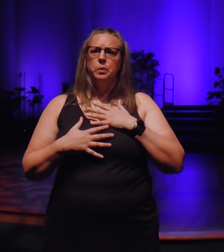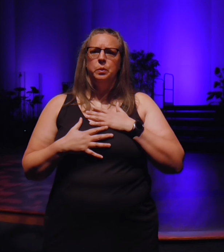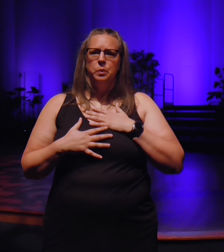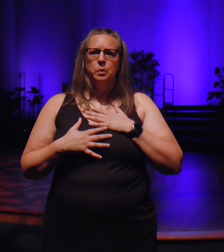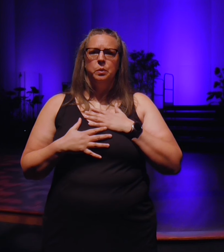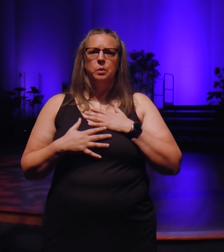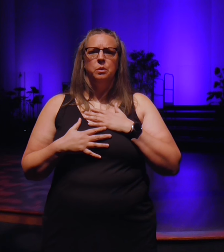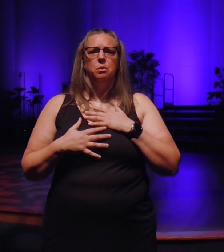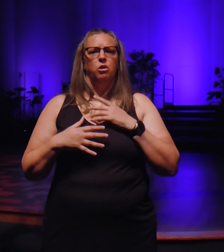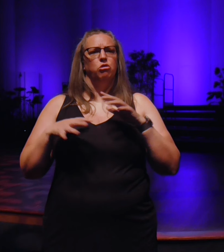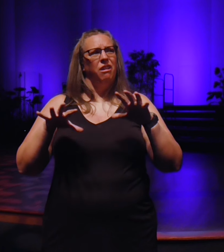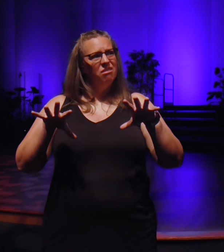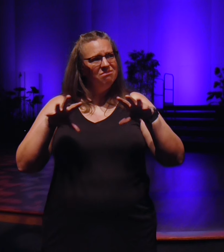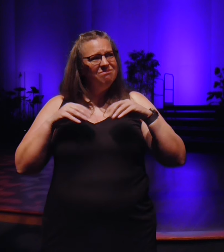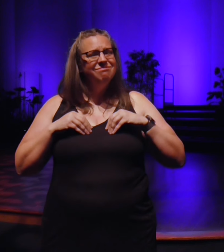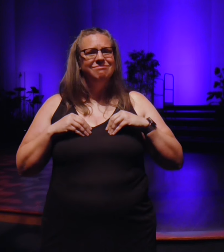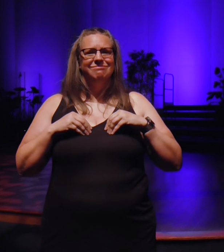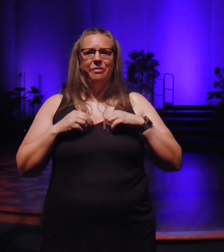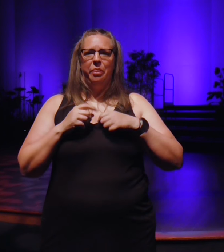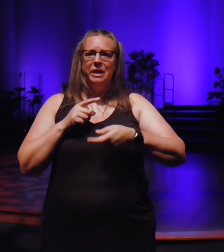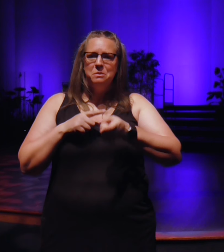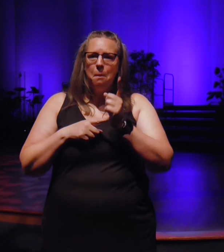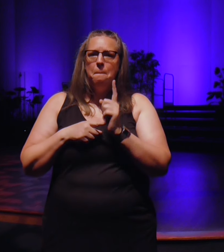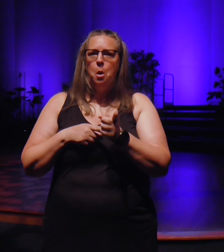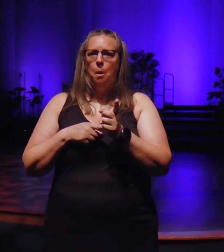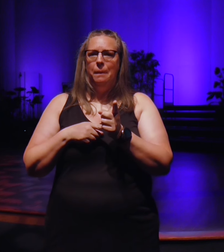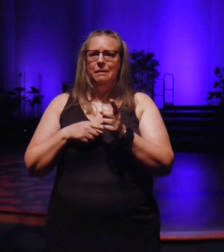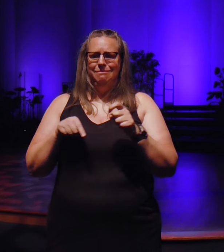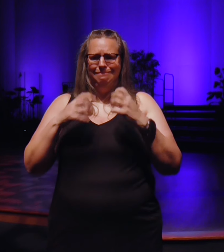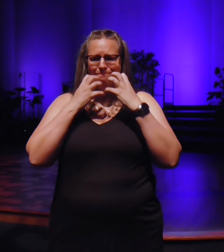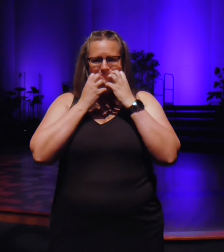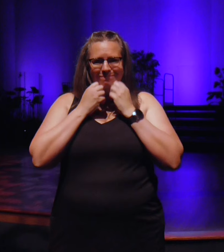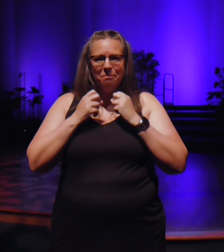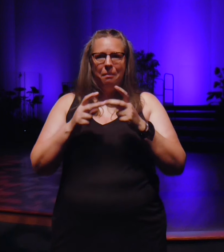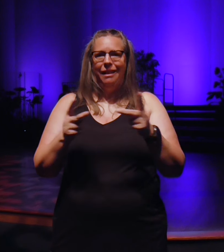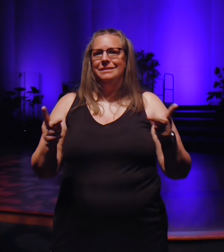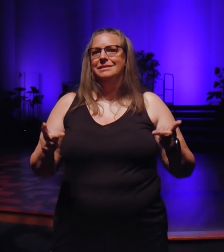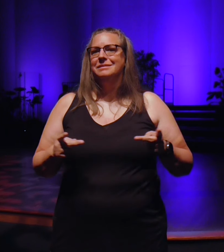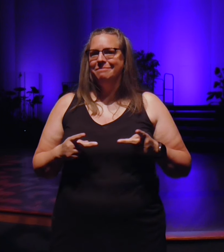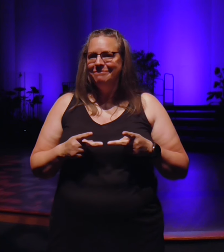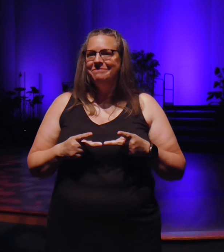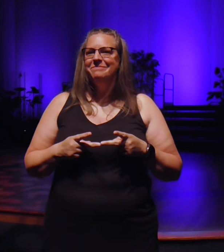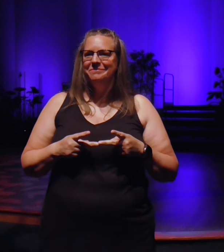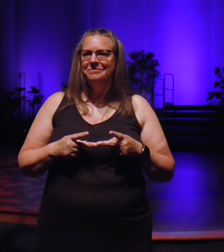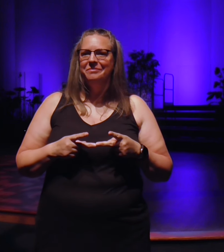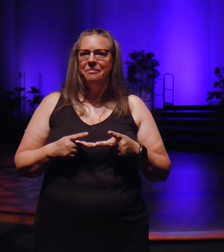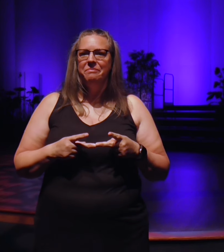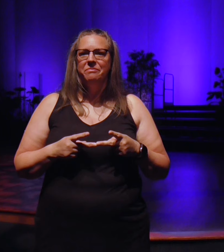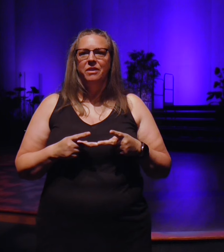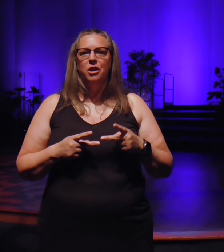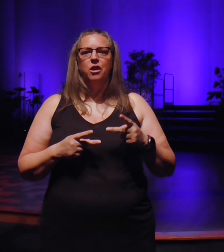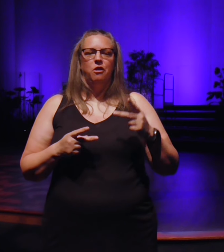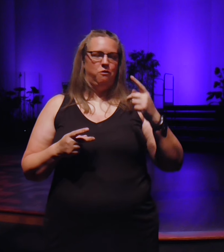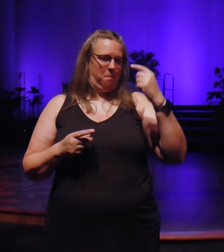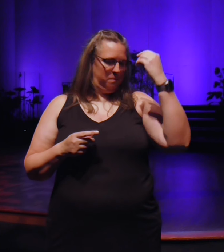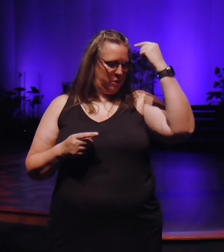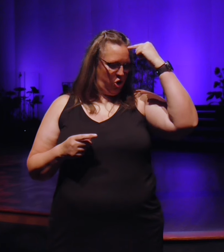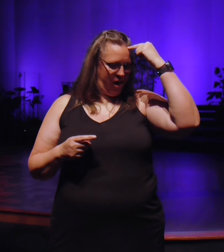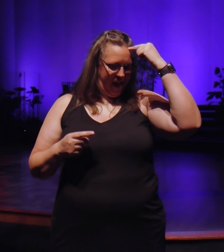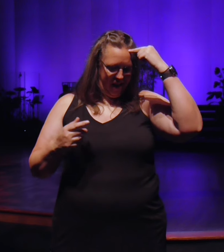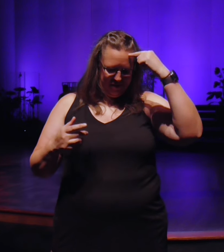Take in this moment, in this sacred space. Take it from the head to the